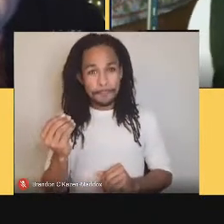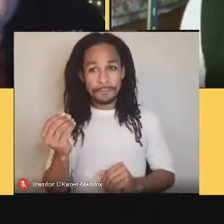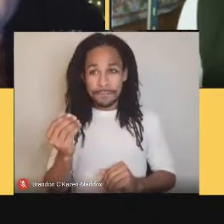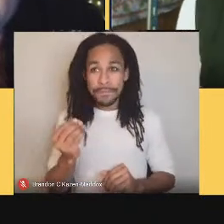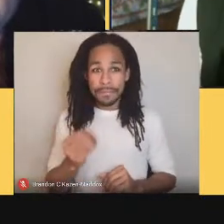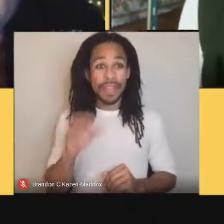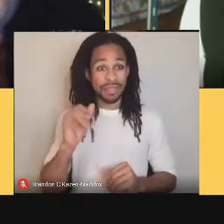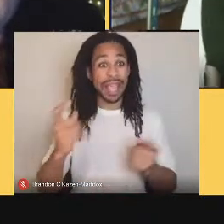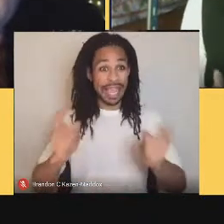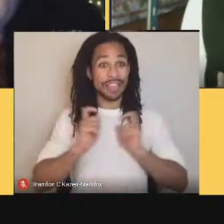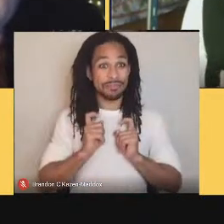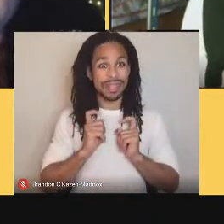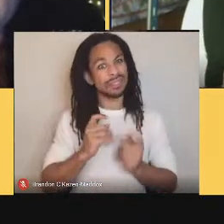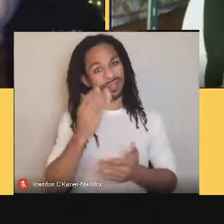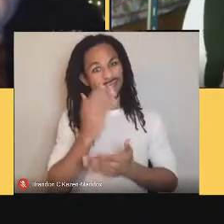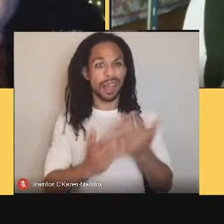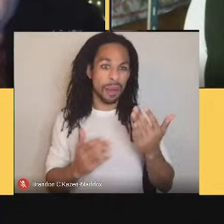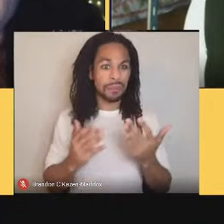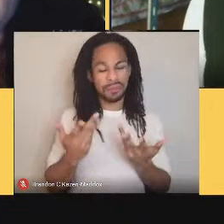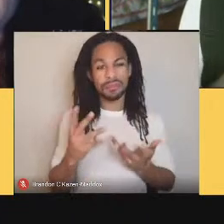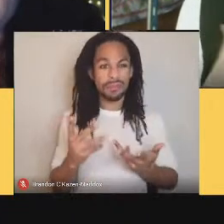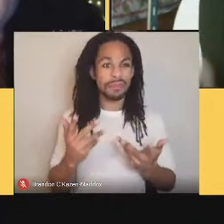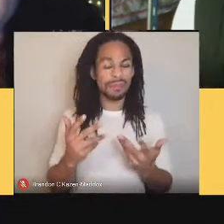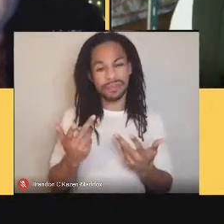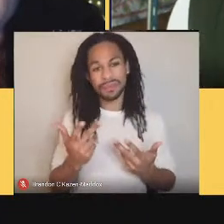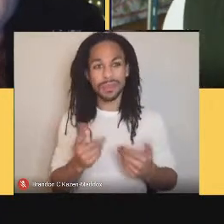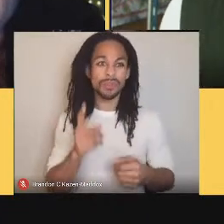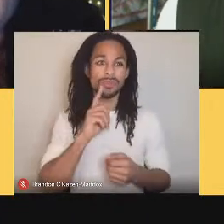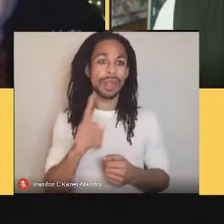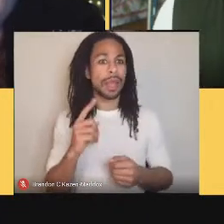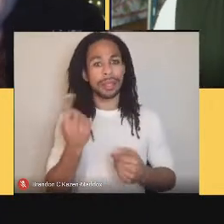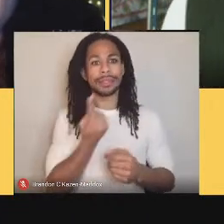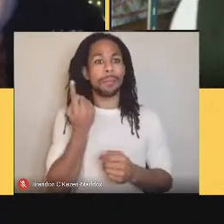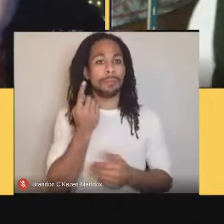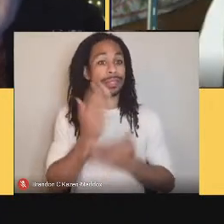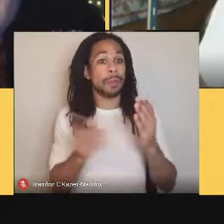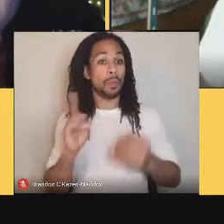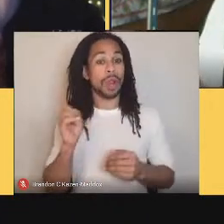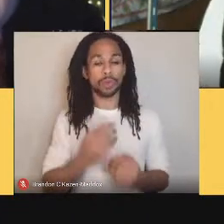That gave me some sort of place to empathetically start from writing.